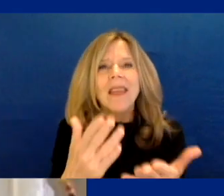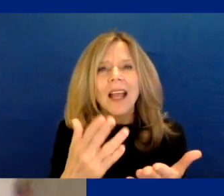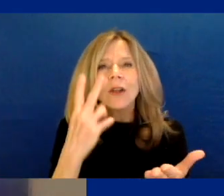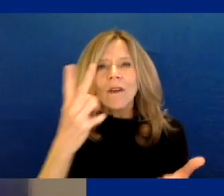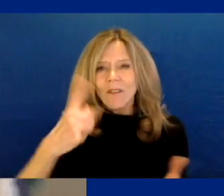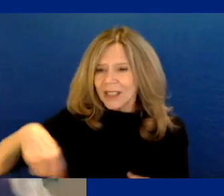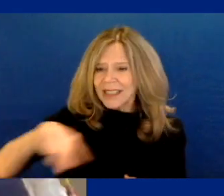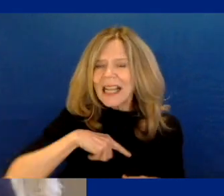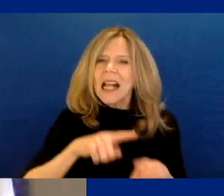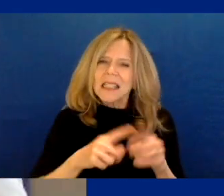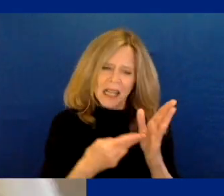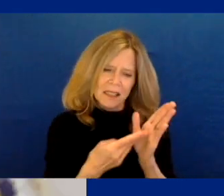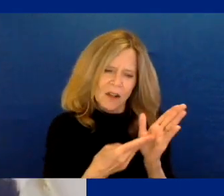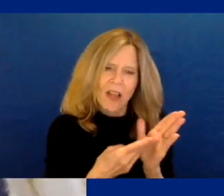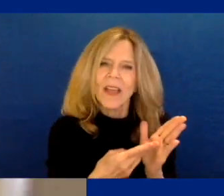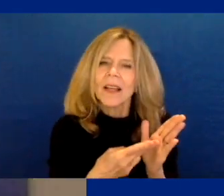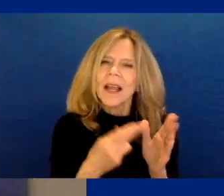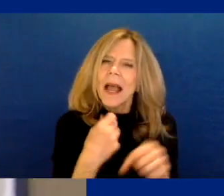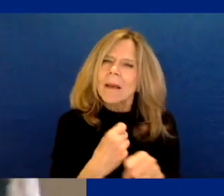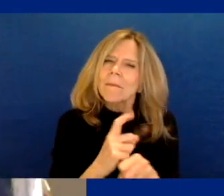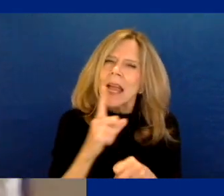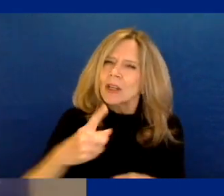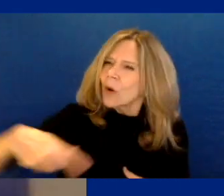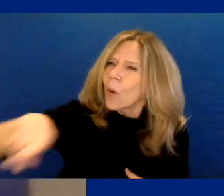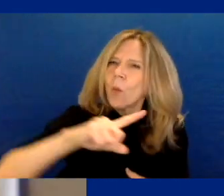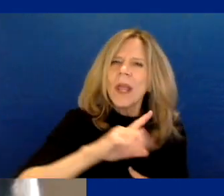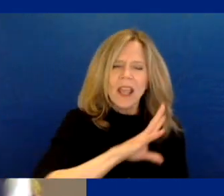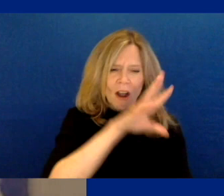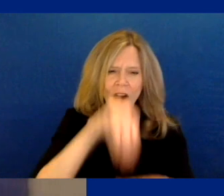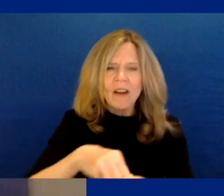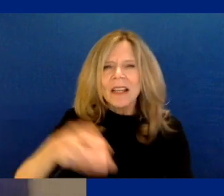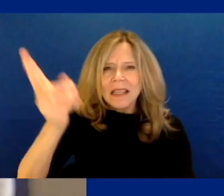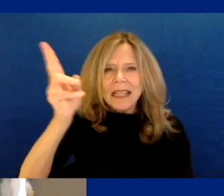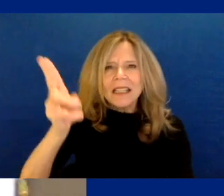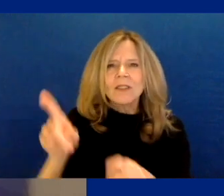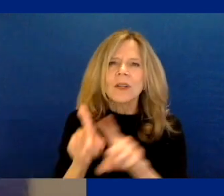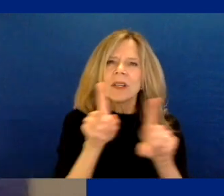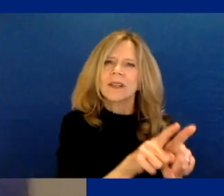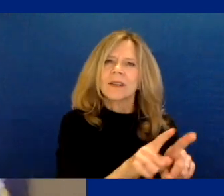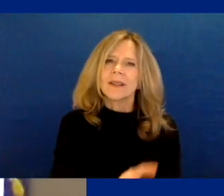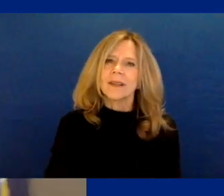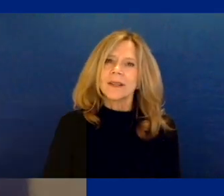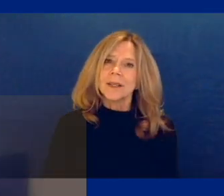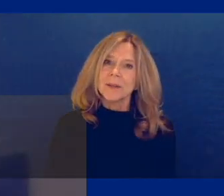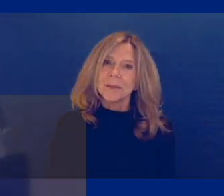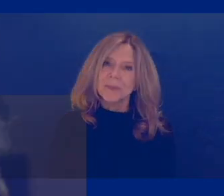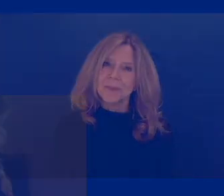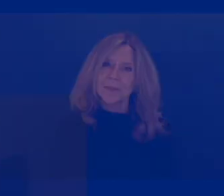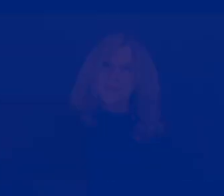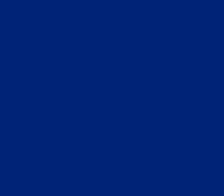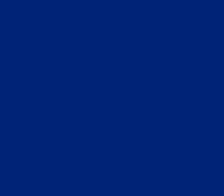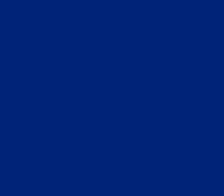of us as our most authentic selves and ensuring we find our rightful place on the walls of history.